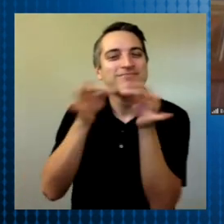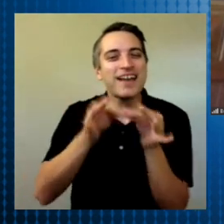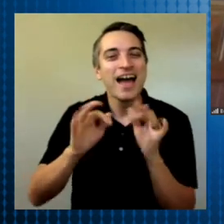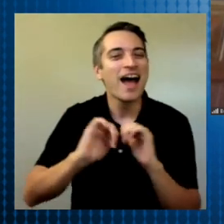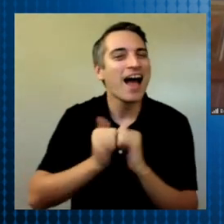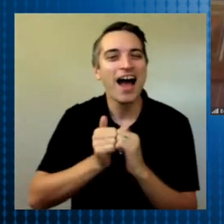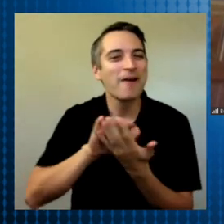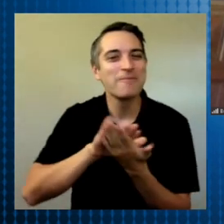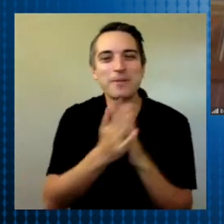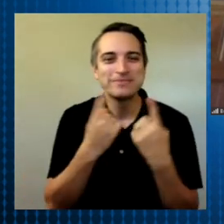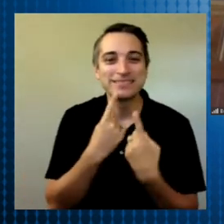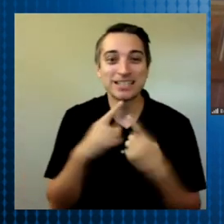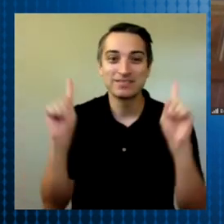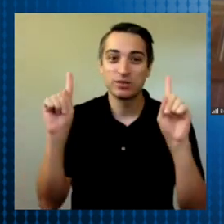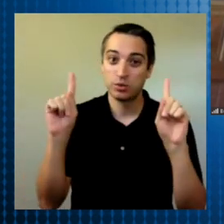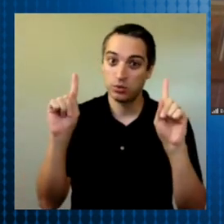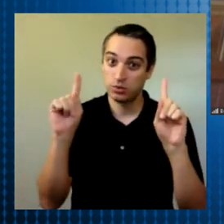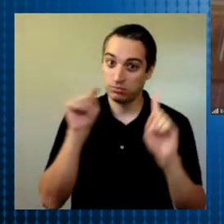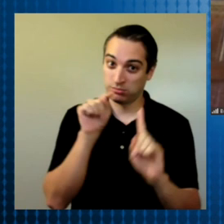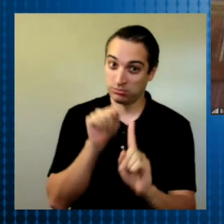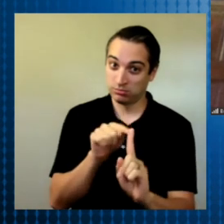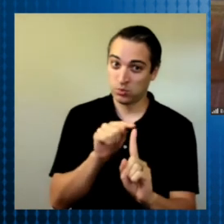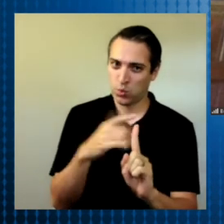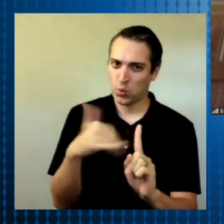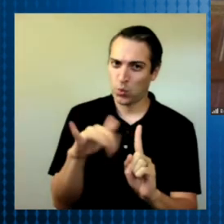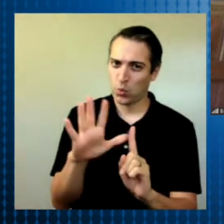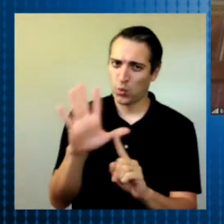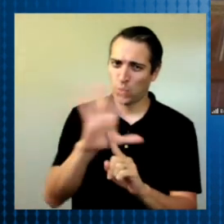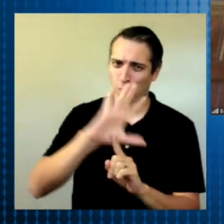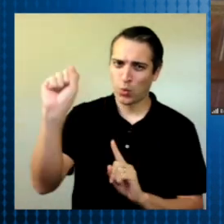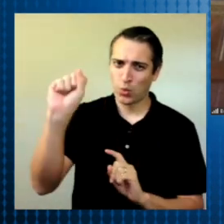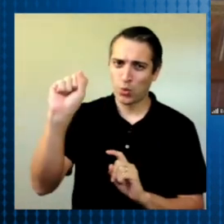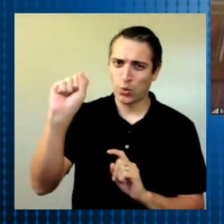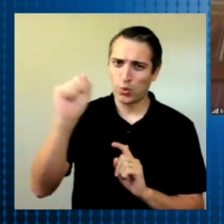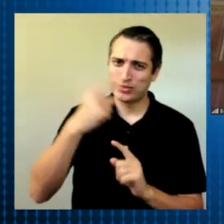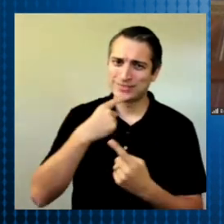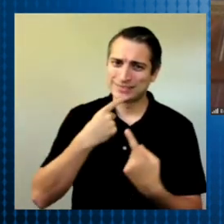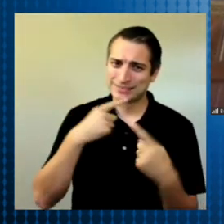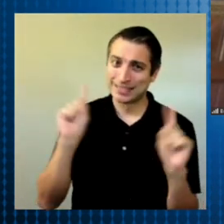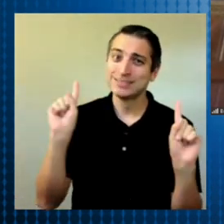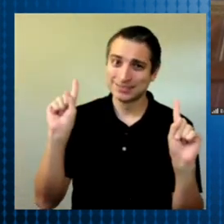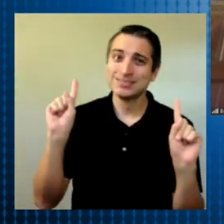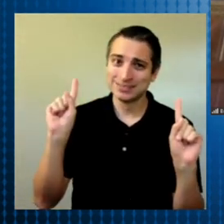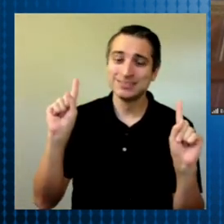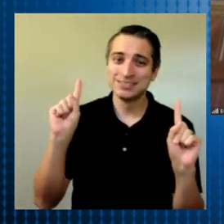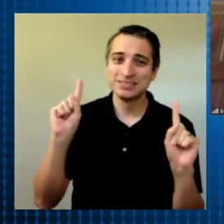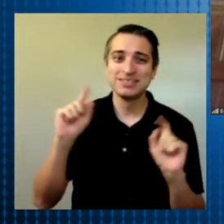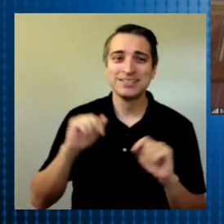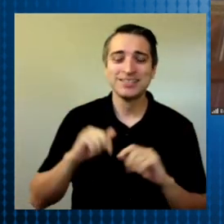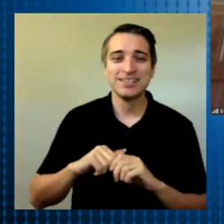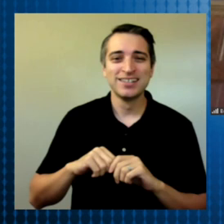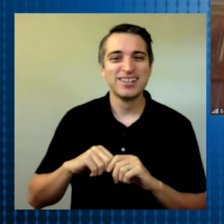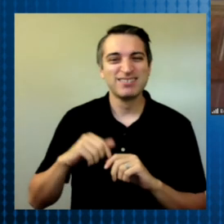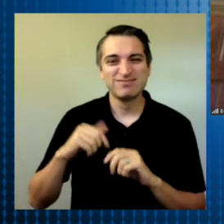And he has been quite successful. He has been around many,